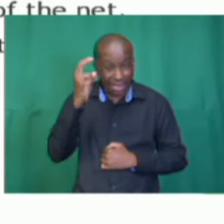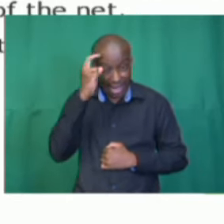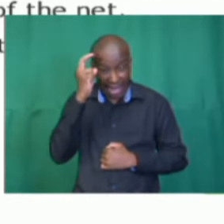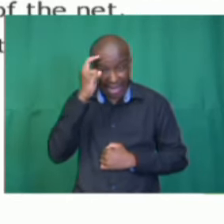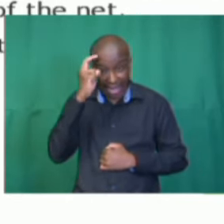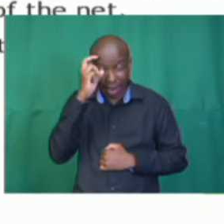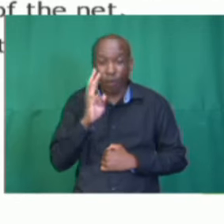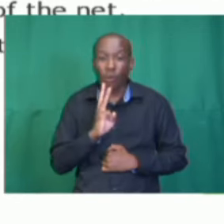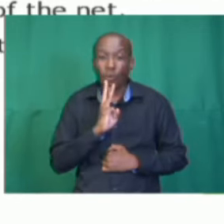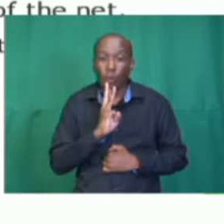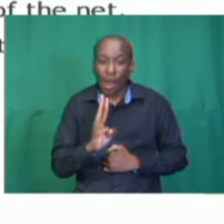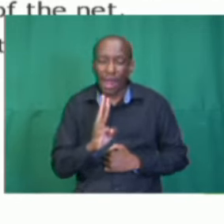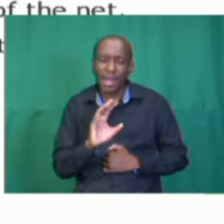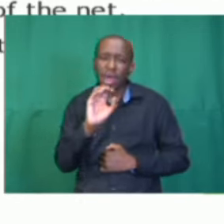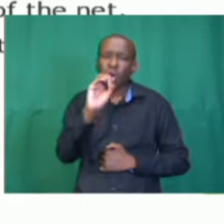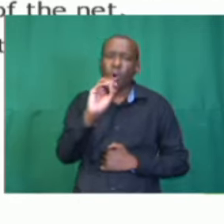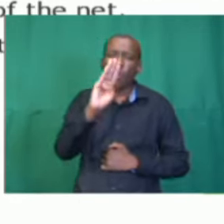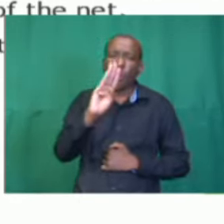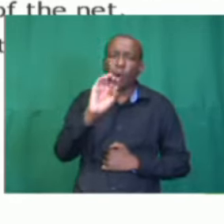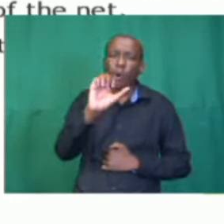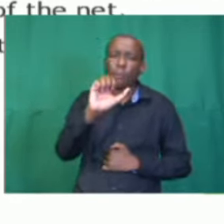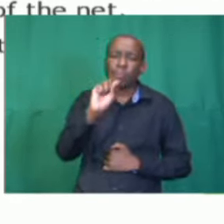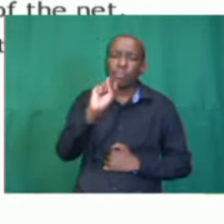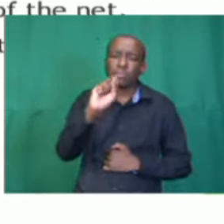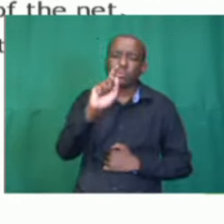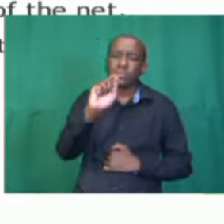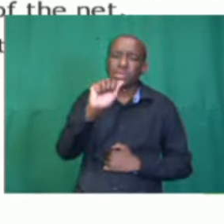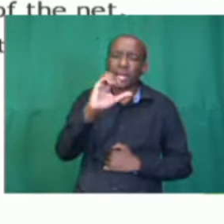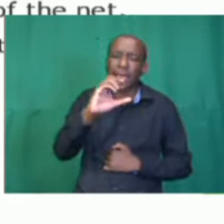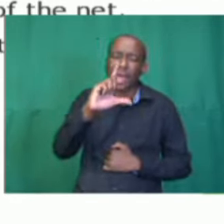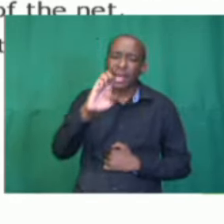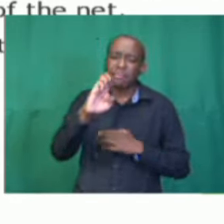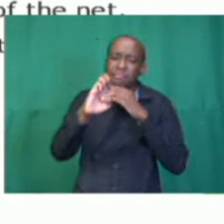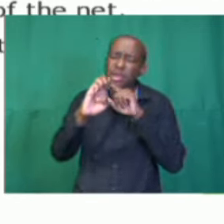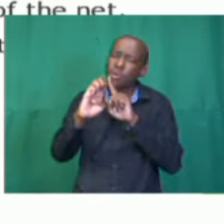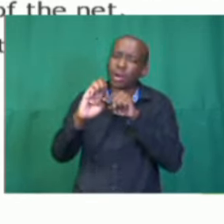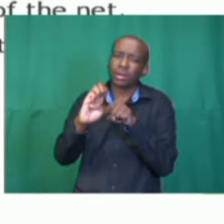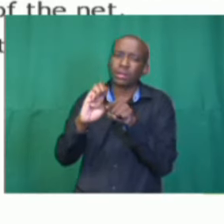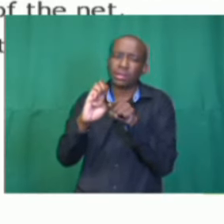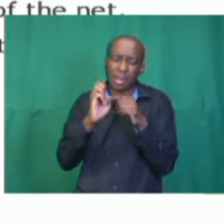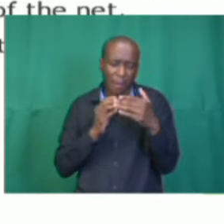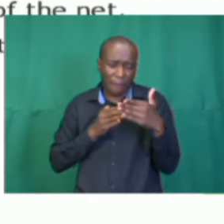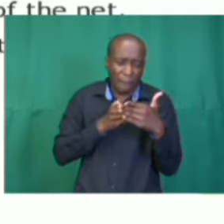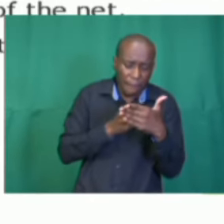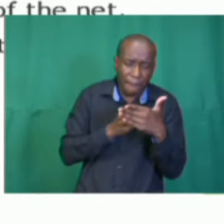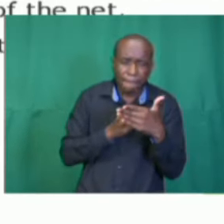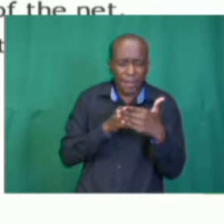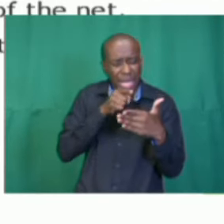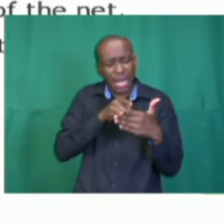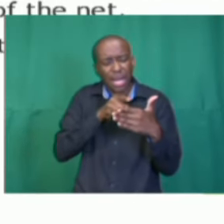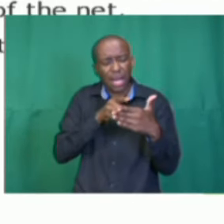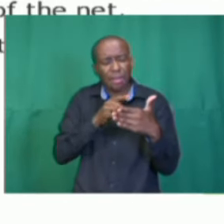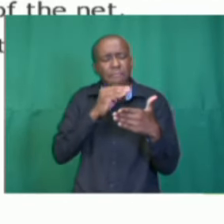the word obstacle. What does it mean, if I may ask you viewer at home? An obstacle, of course, is